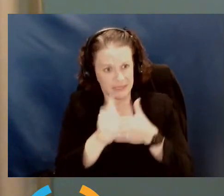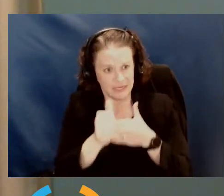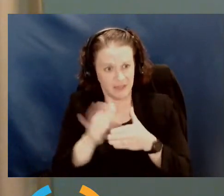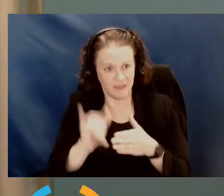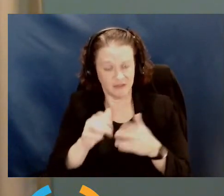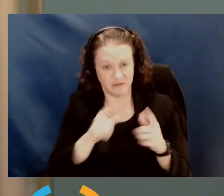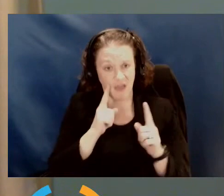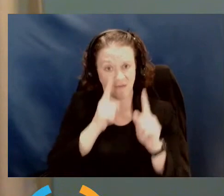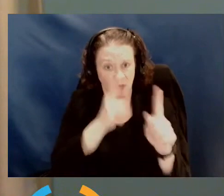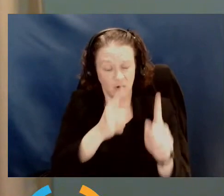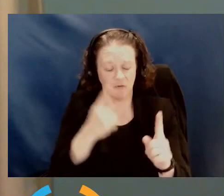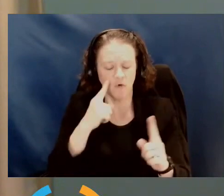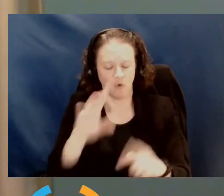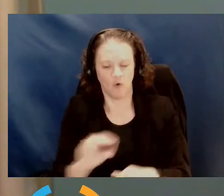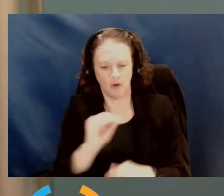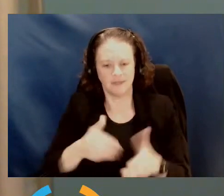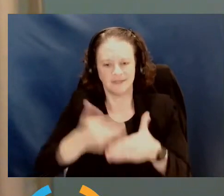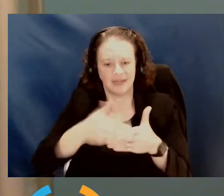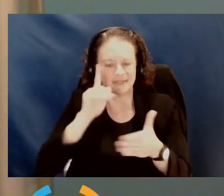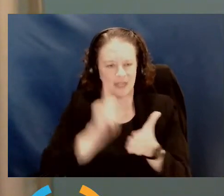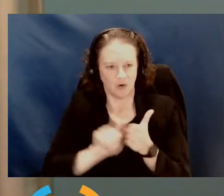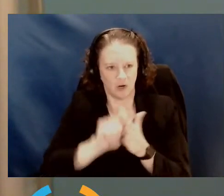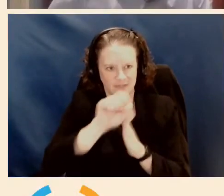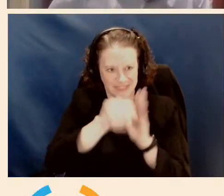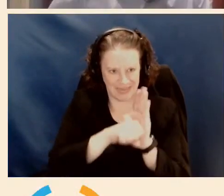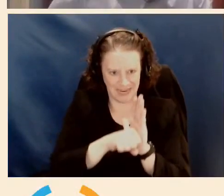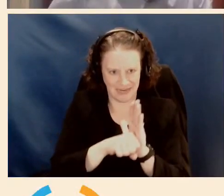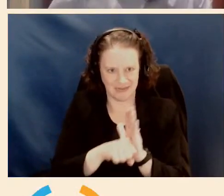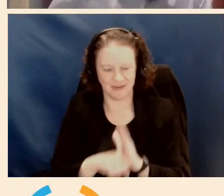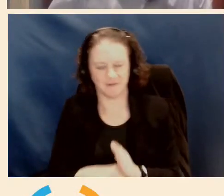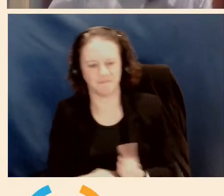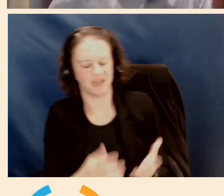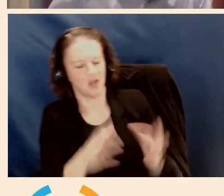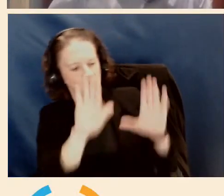State. Great. Thank you so much. Senator Thatcher?